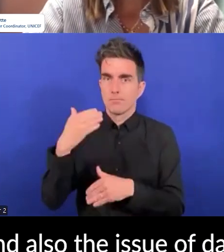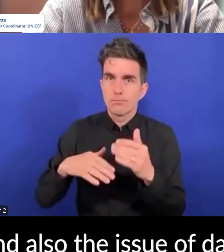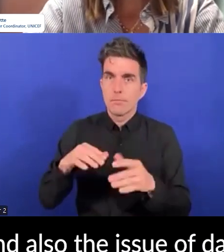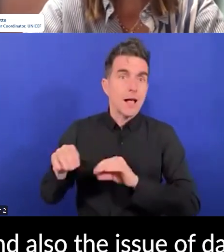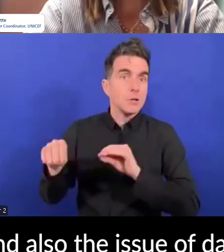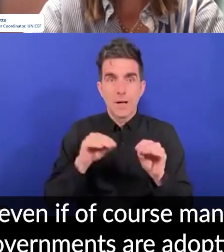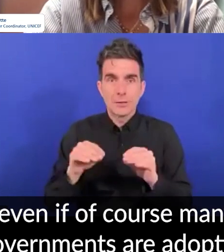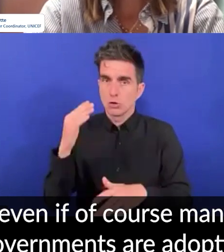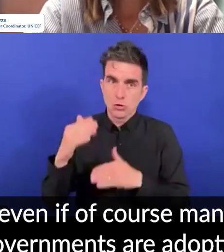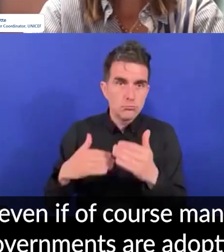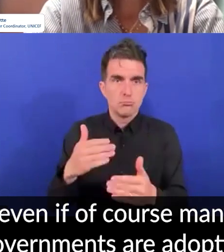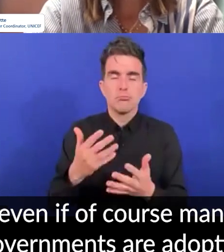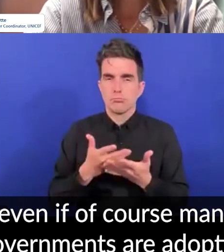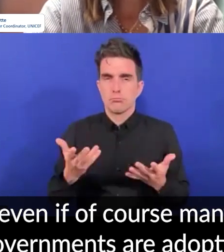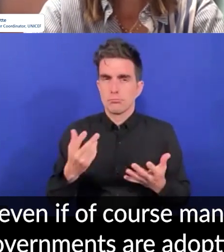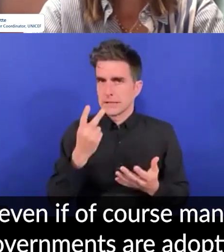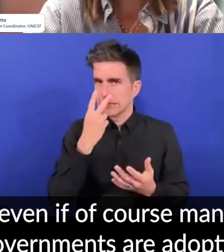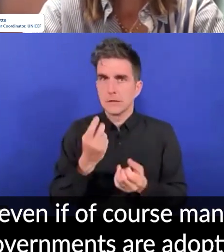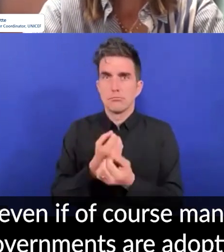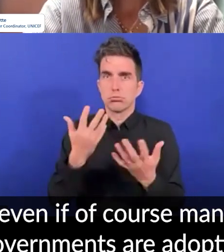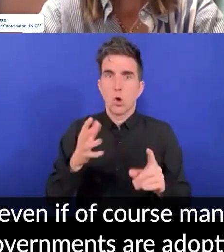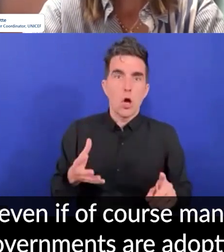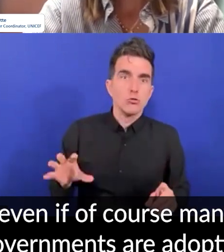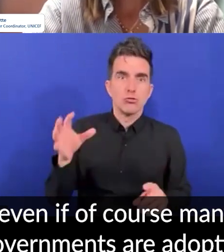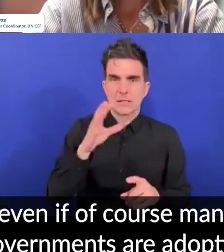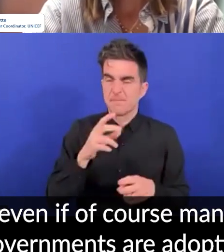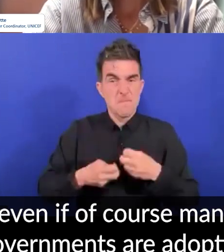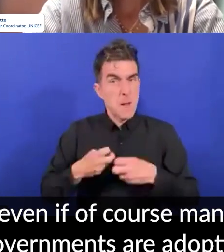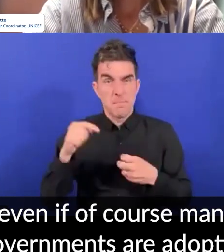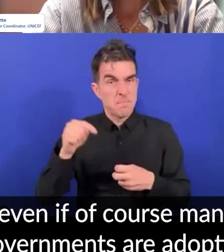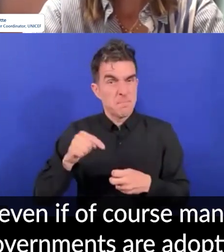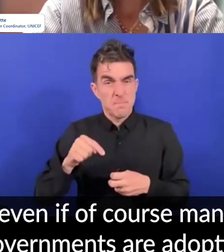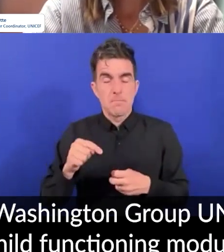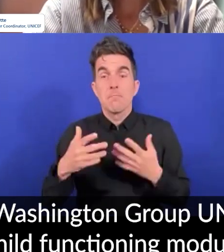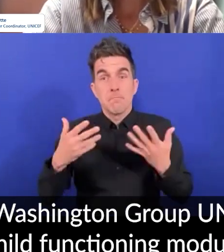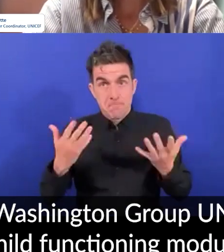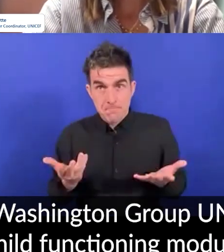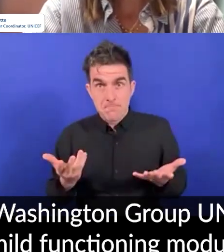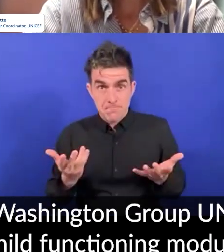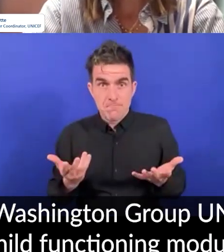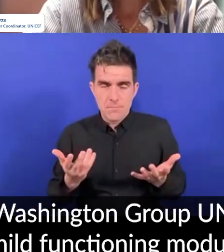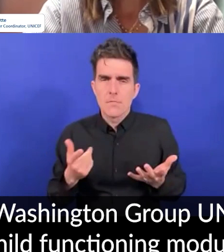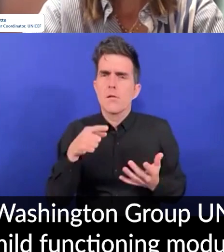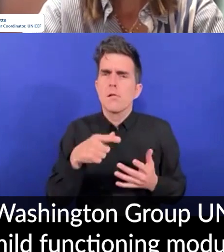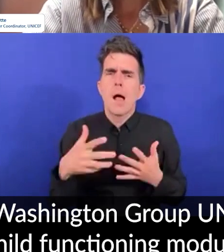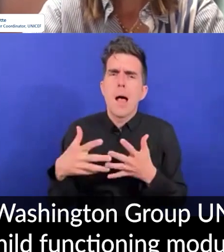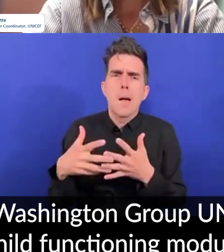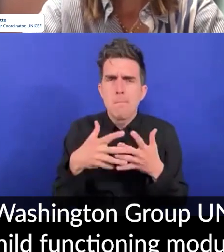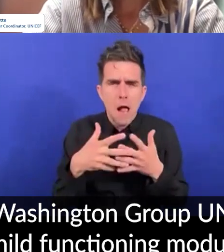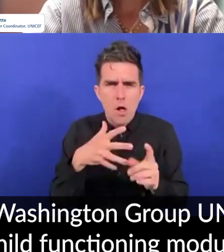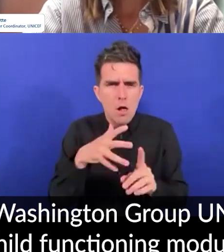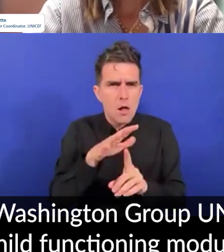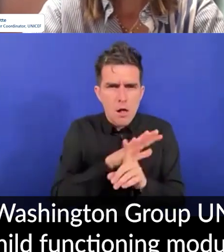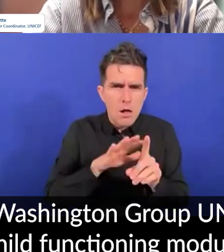of data, even if, of course, many governments are adopting the Washington Group UNICEF